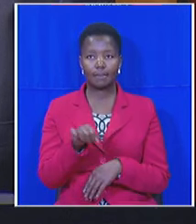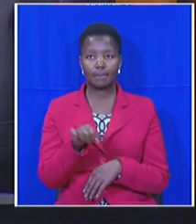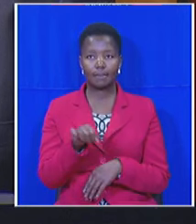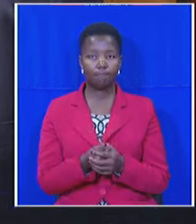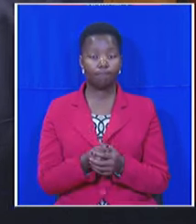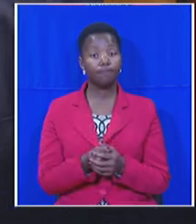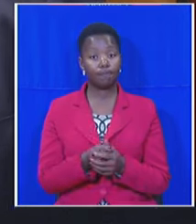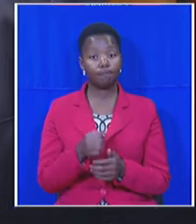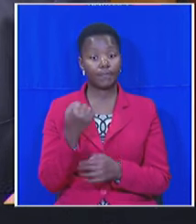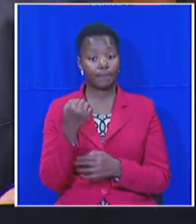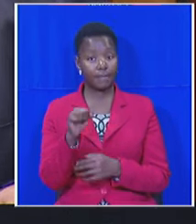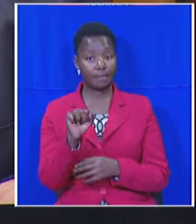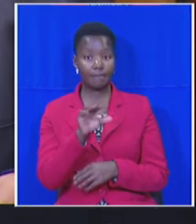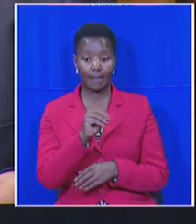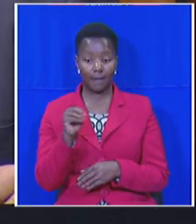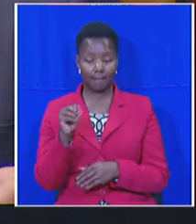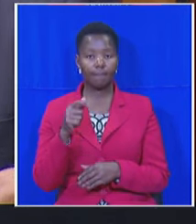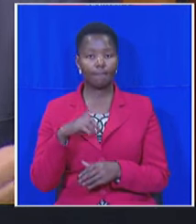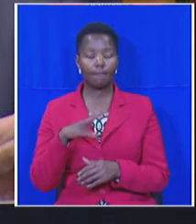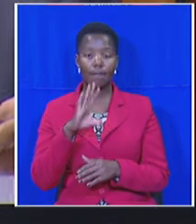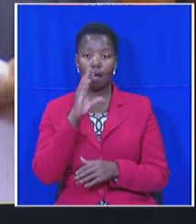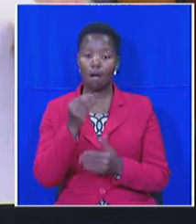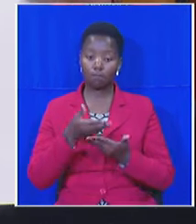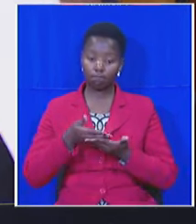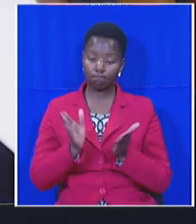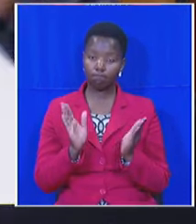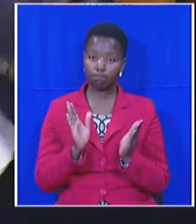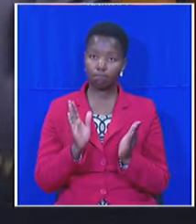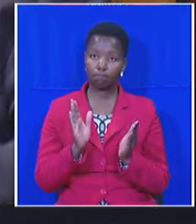There being objections, I now put the question. Those